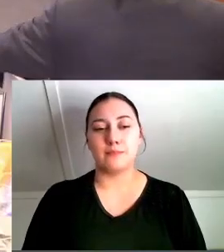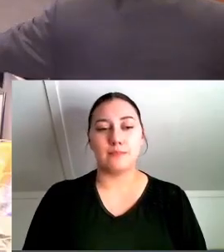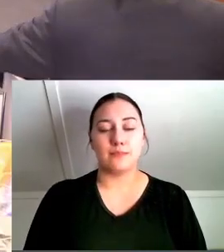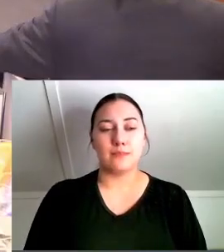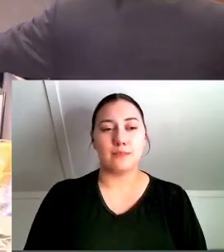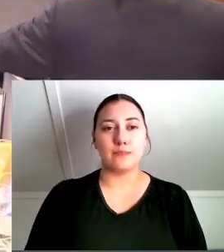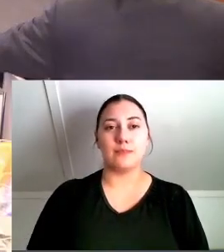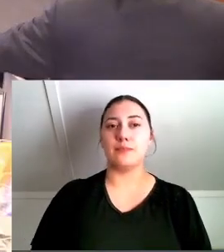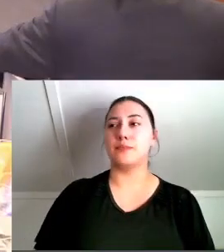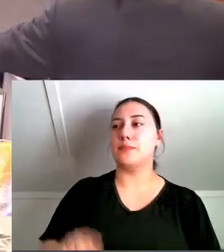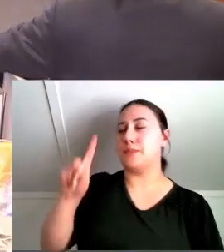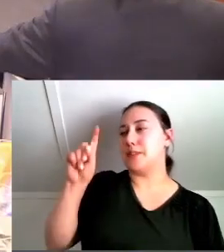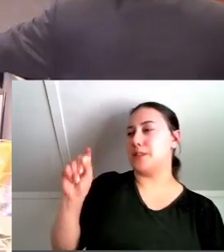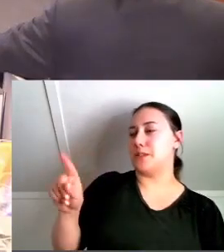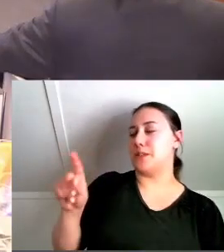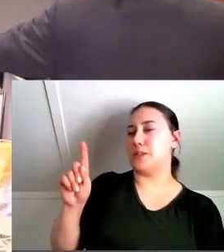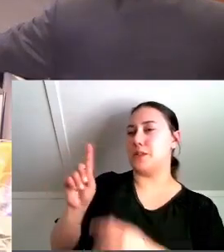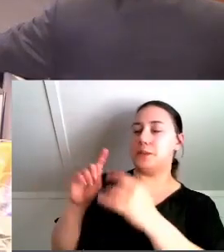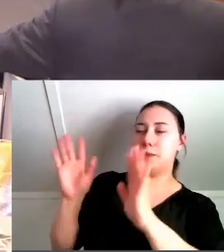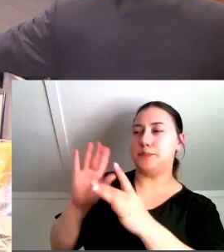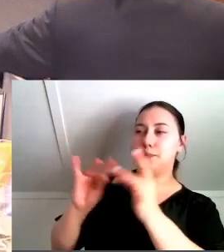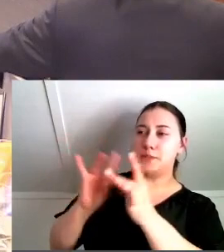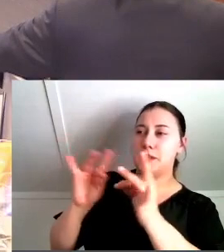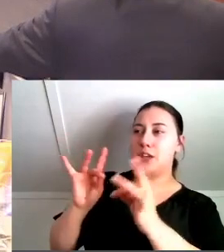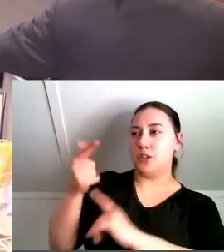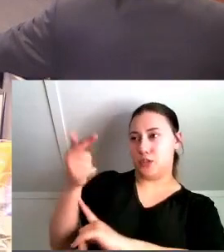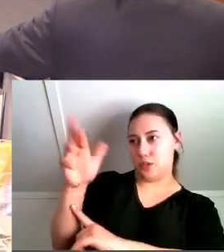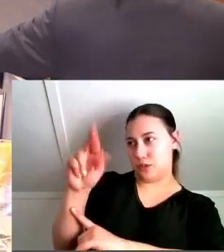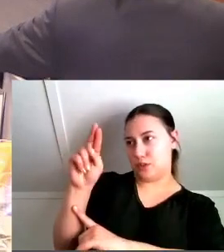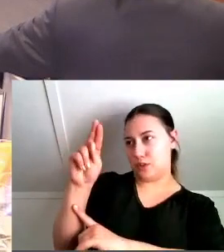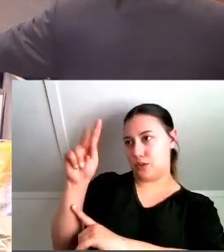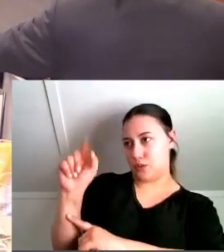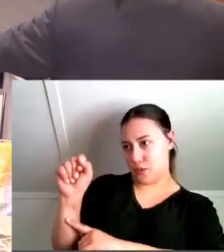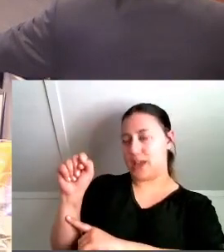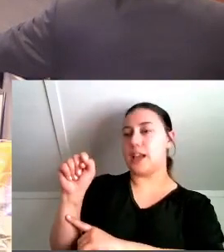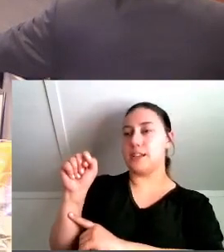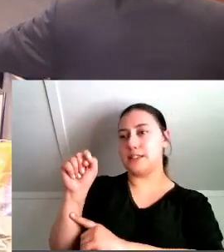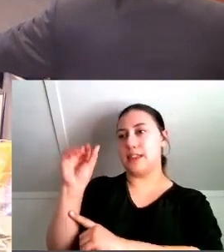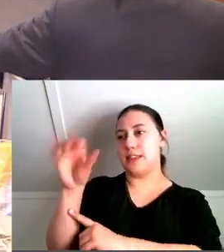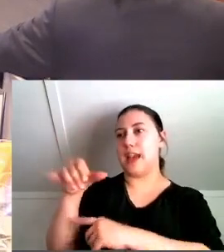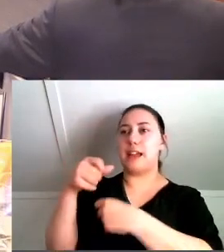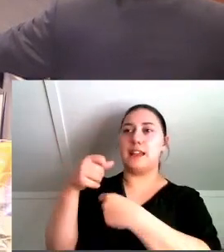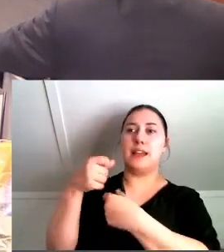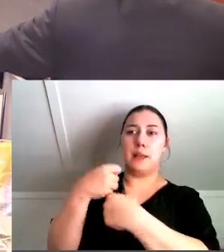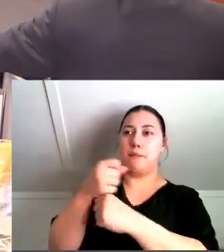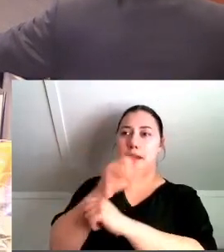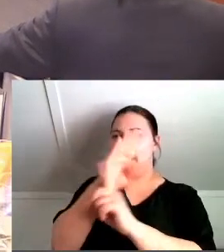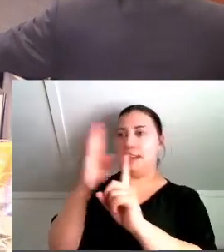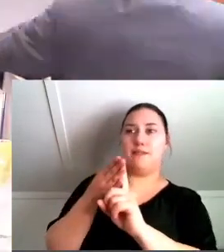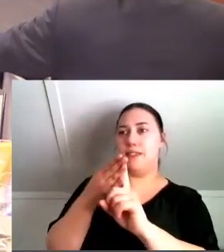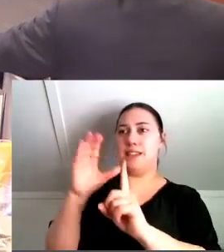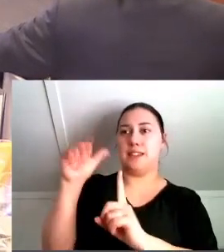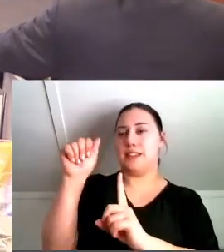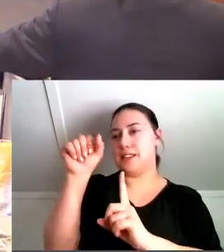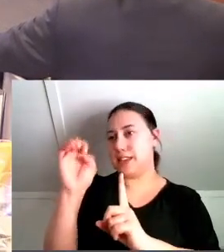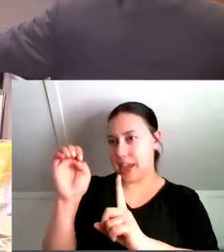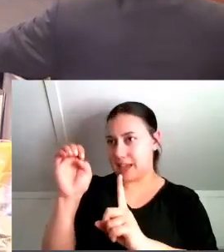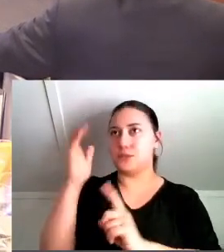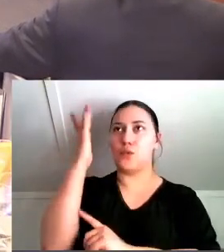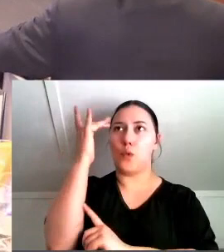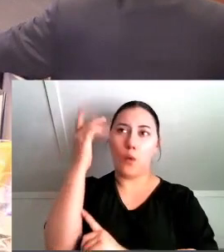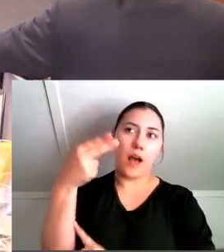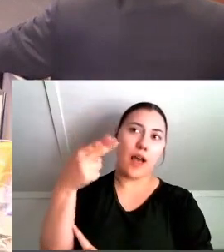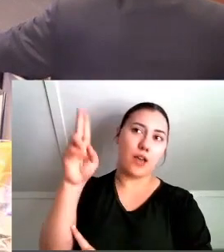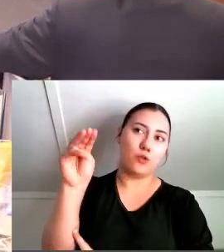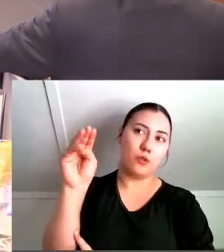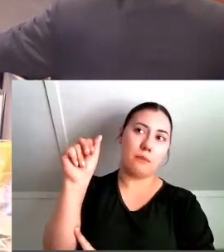And those grants, though, also help to make the case for why the humanities matter. That's why they're also important. Right, yeah. Because they give